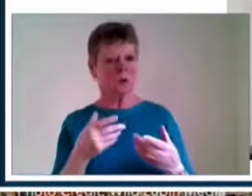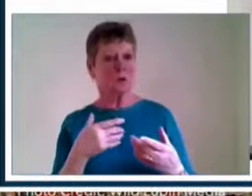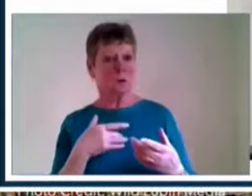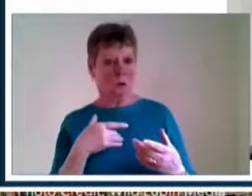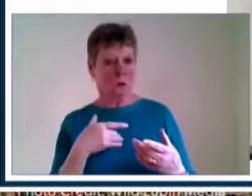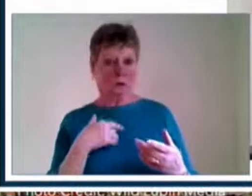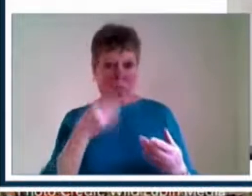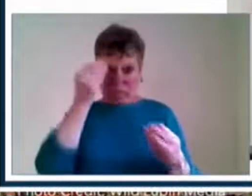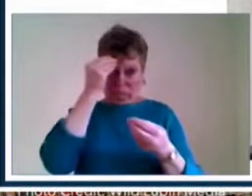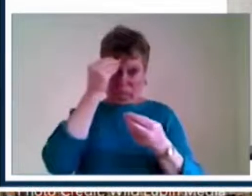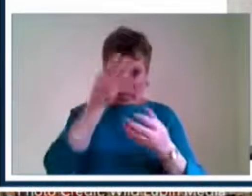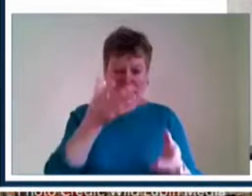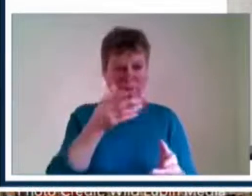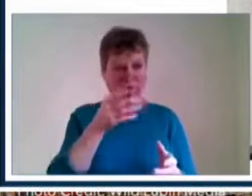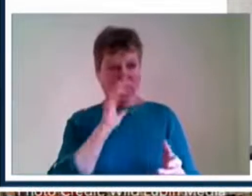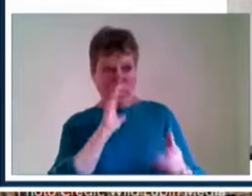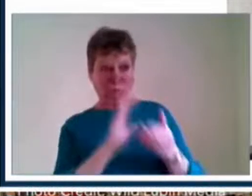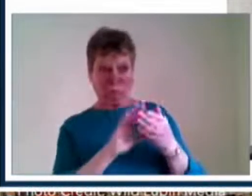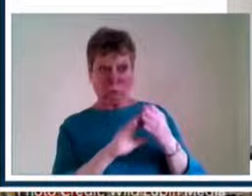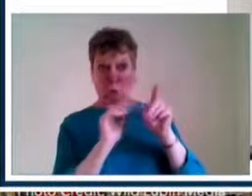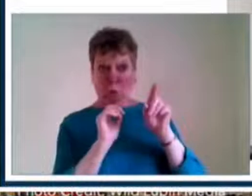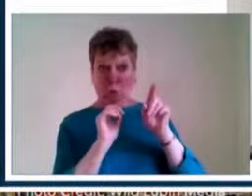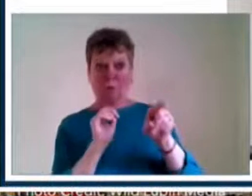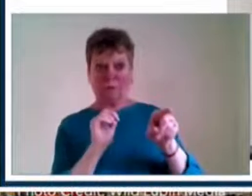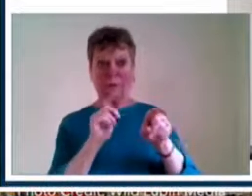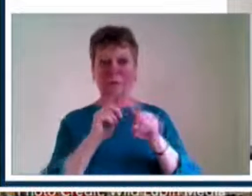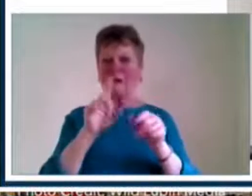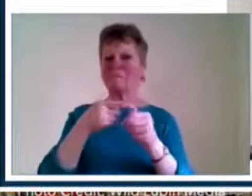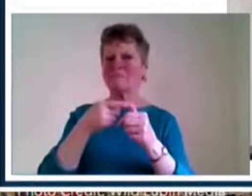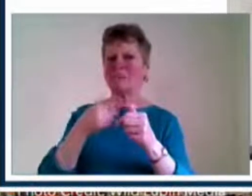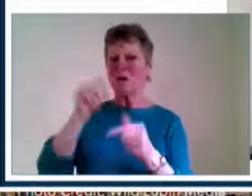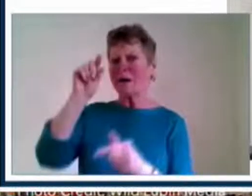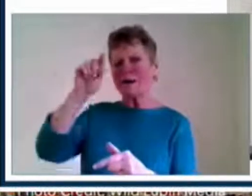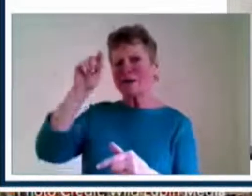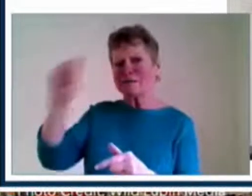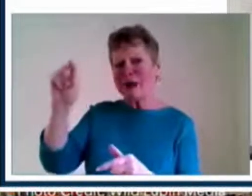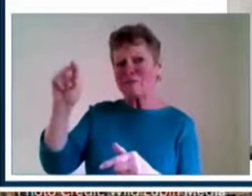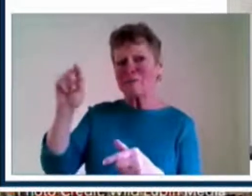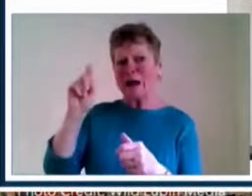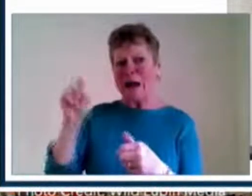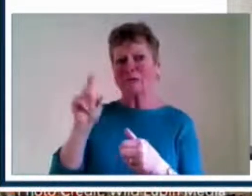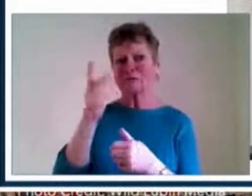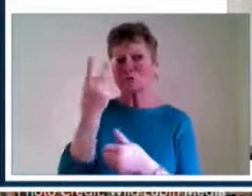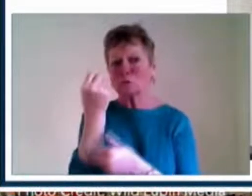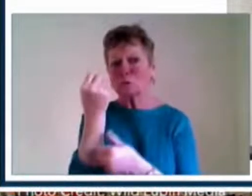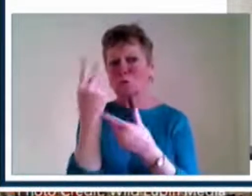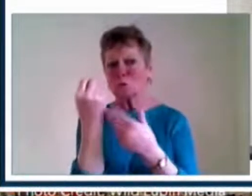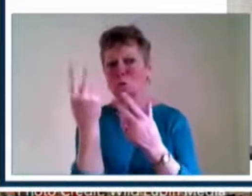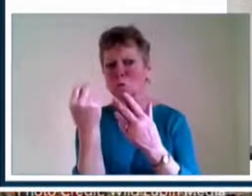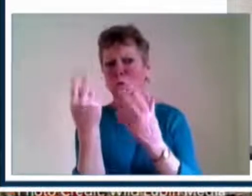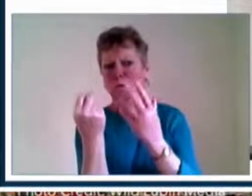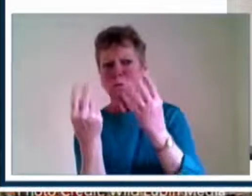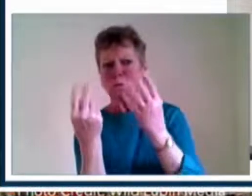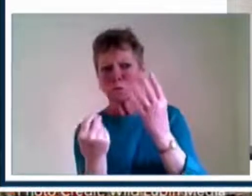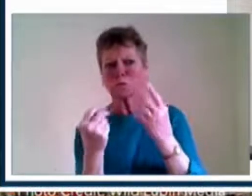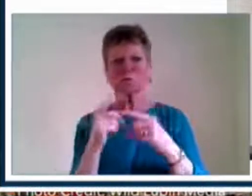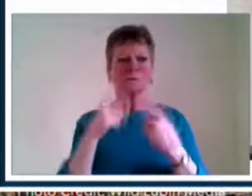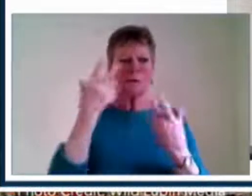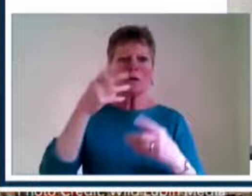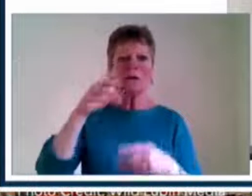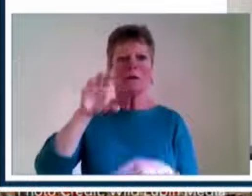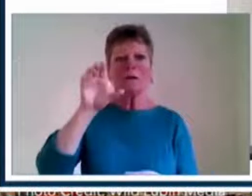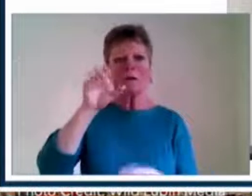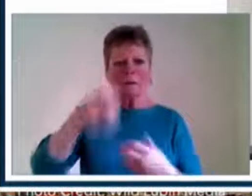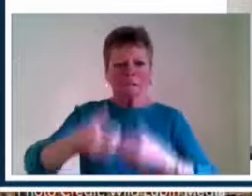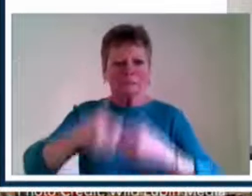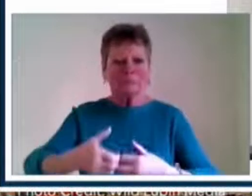date, but the government had to take care of a number of things on its side to make that return happen, ventilation, masking and